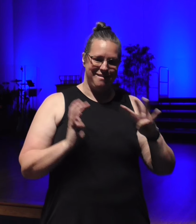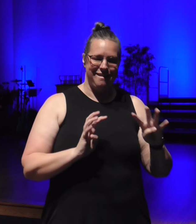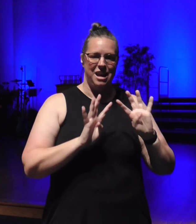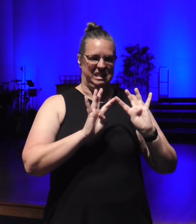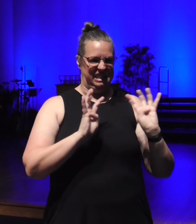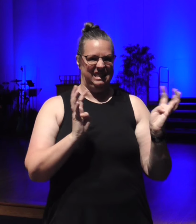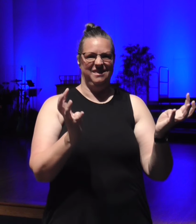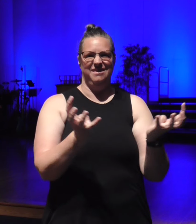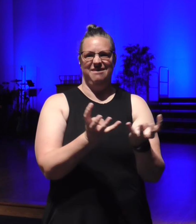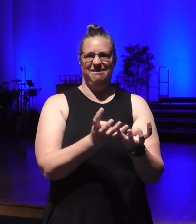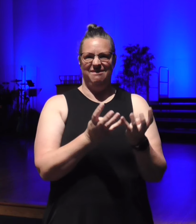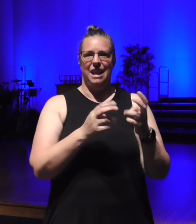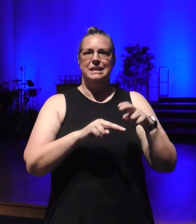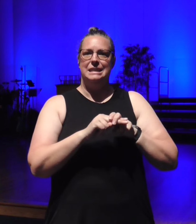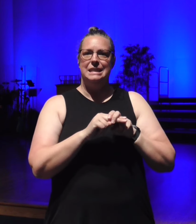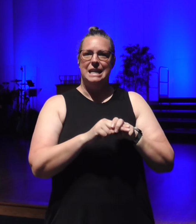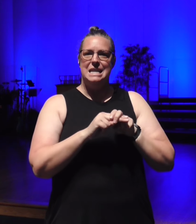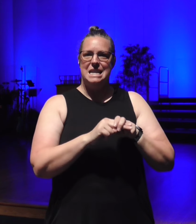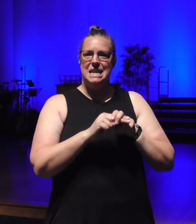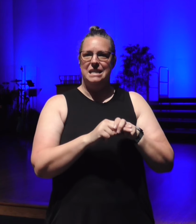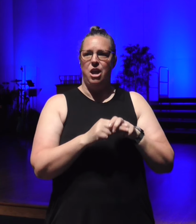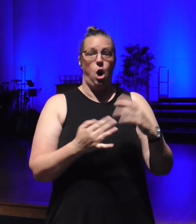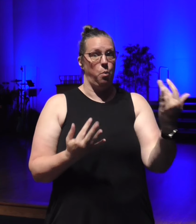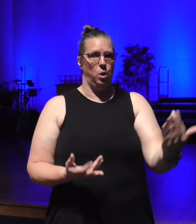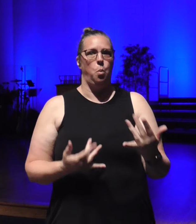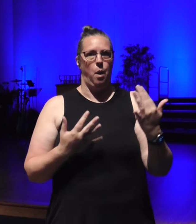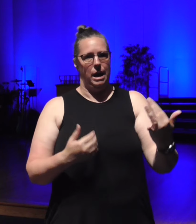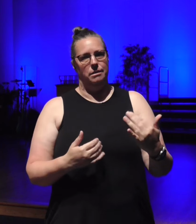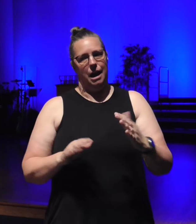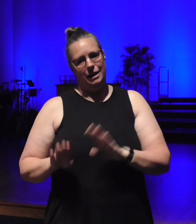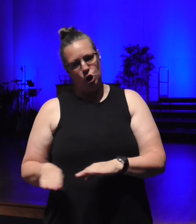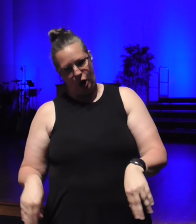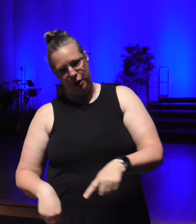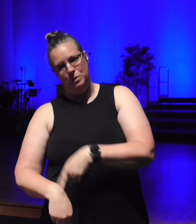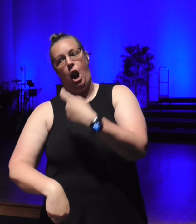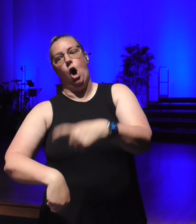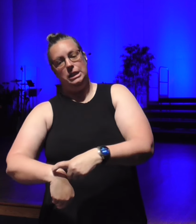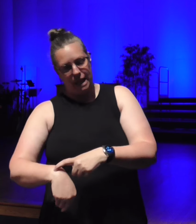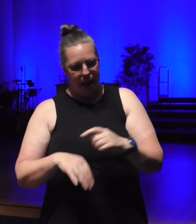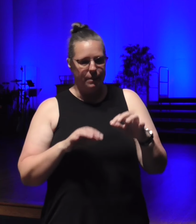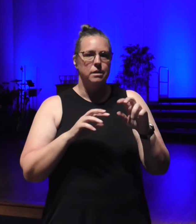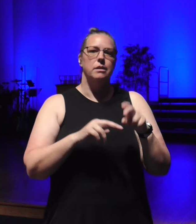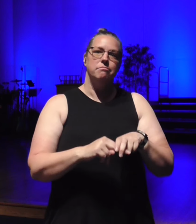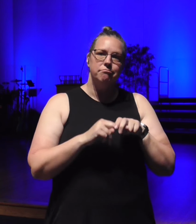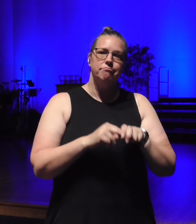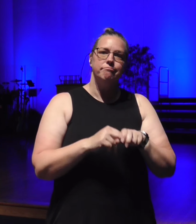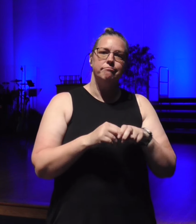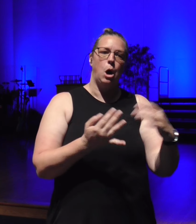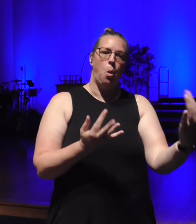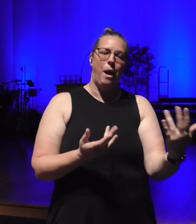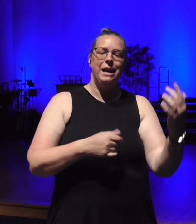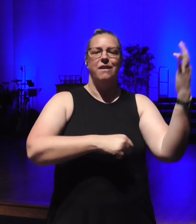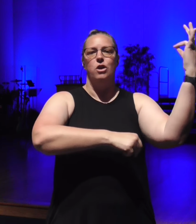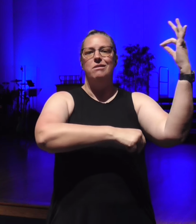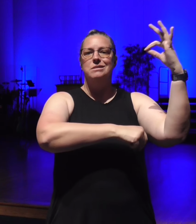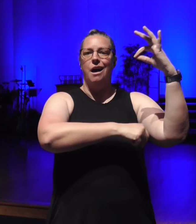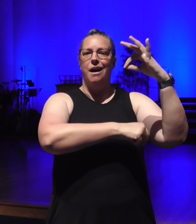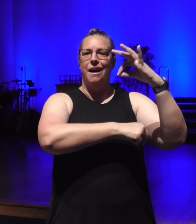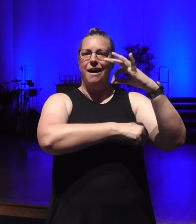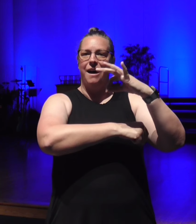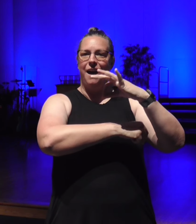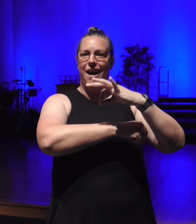would sit there and wait a long time as a child, long time, for the sun to set. Because as